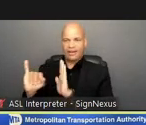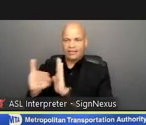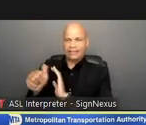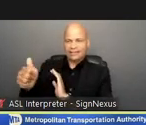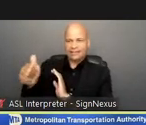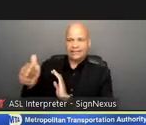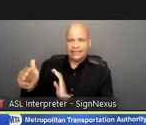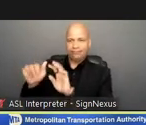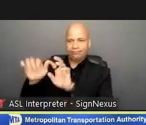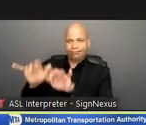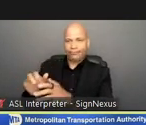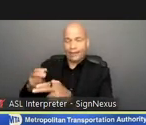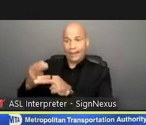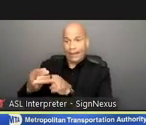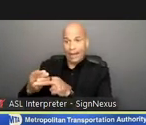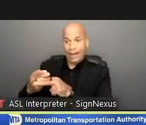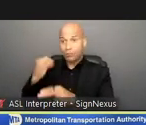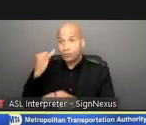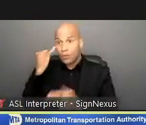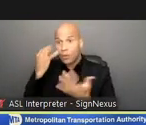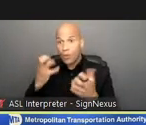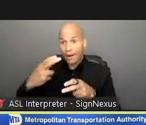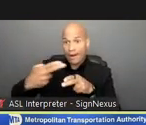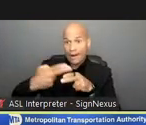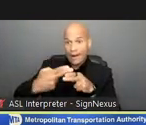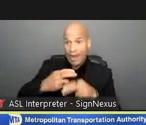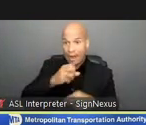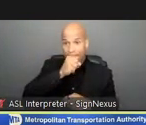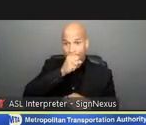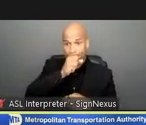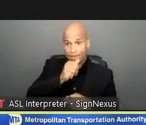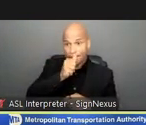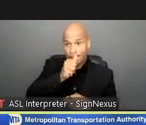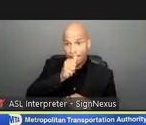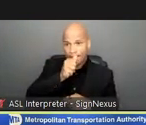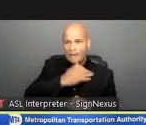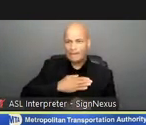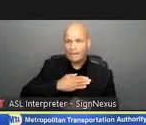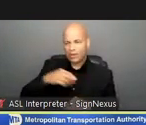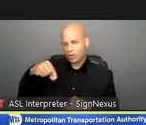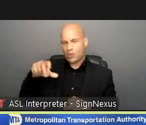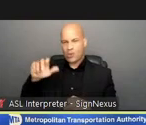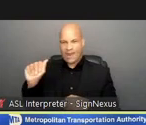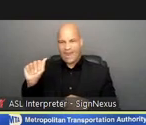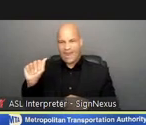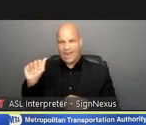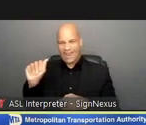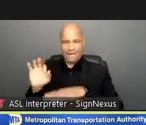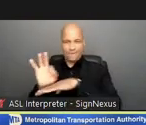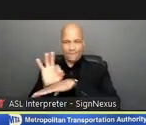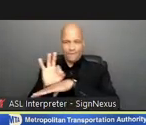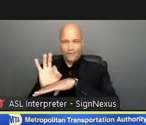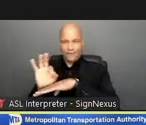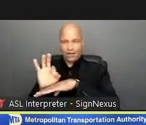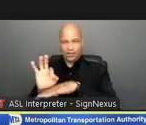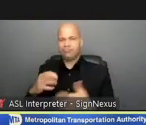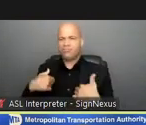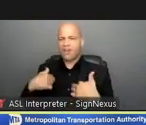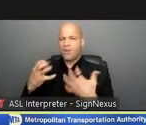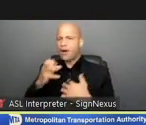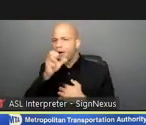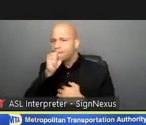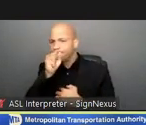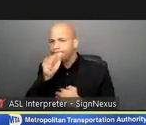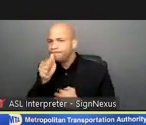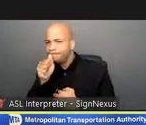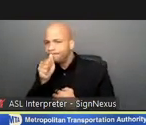request to speak anonymously if this is your preference please indicate this in the Q a function and we will provide you with further instructions